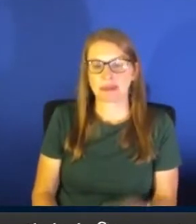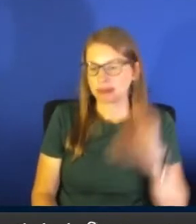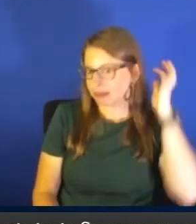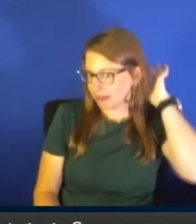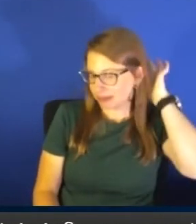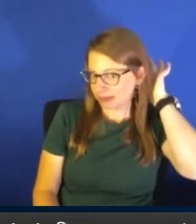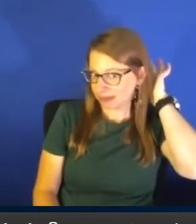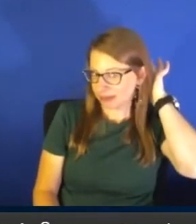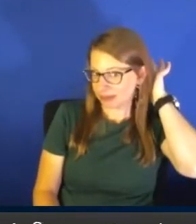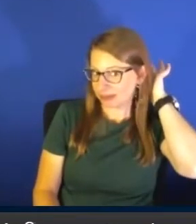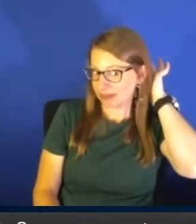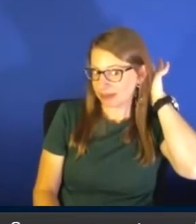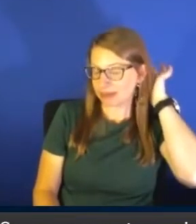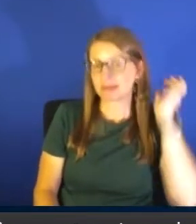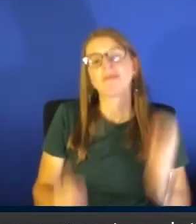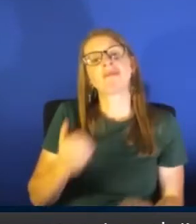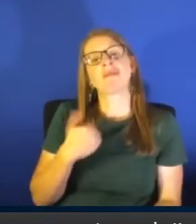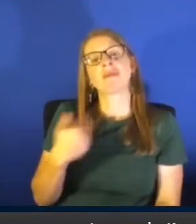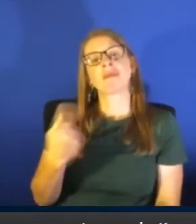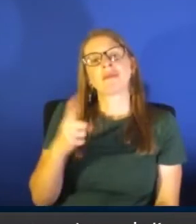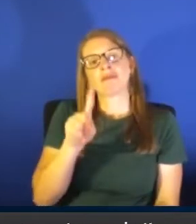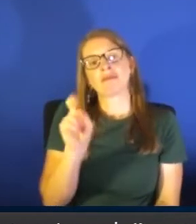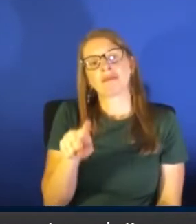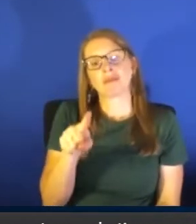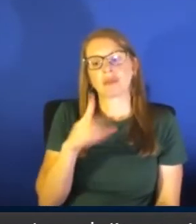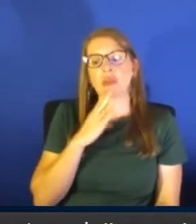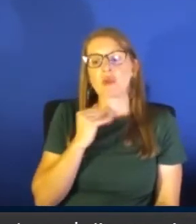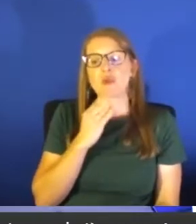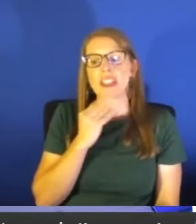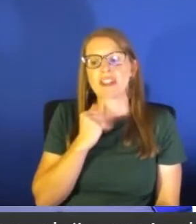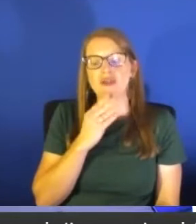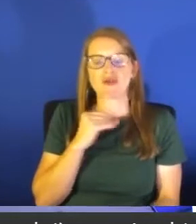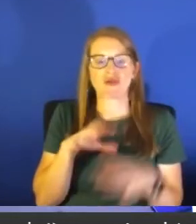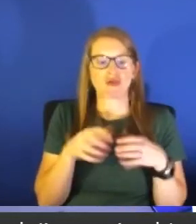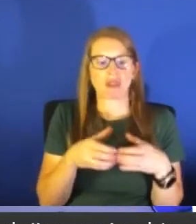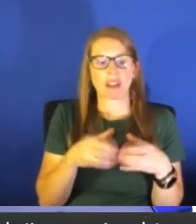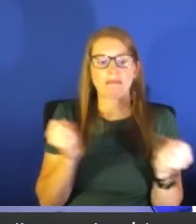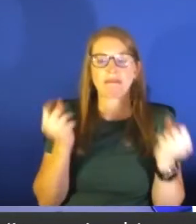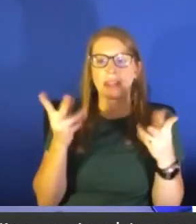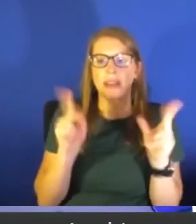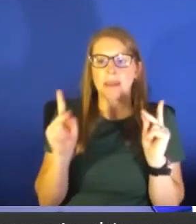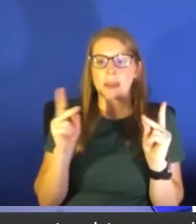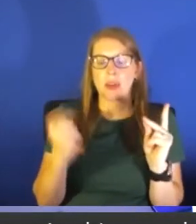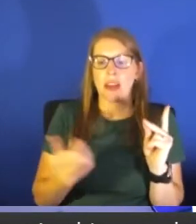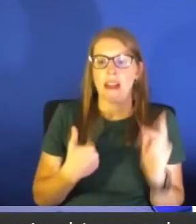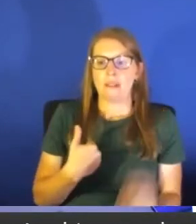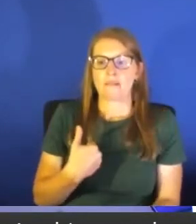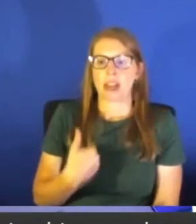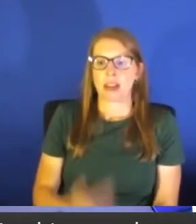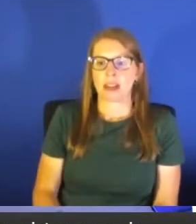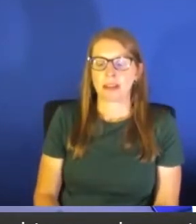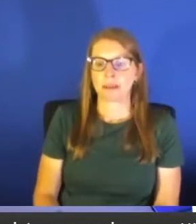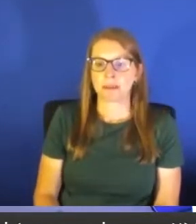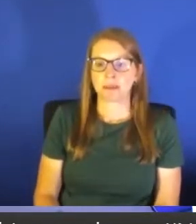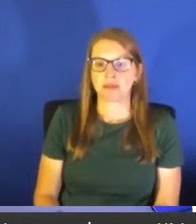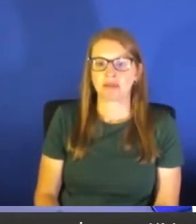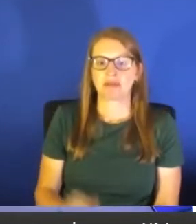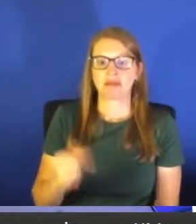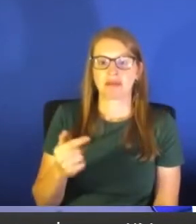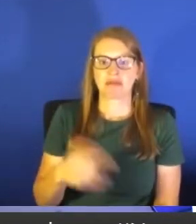All right, You I bet. do have one. When it comes to sweeteners, a lot of people have gut issues these